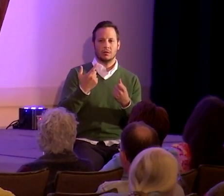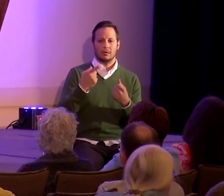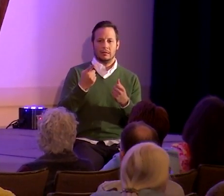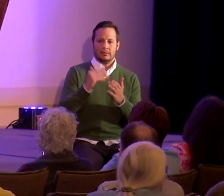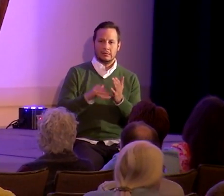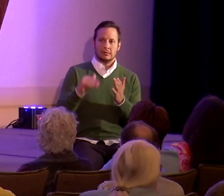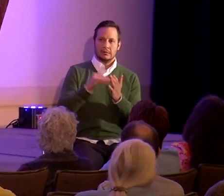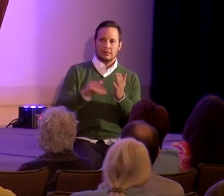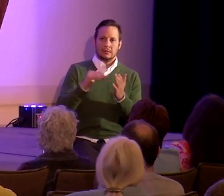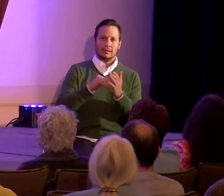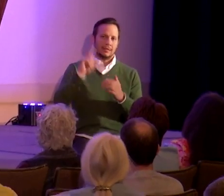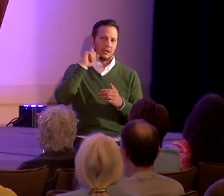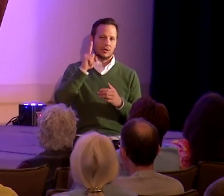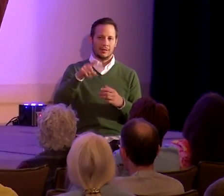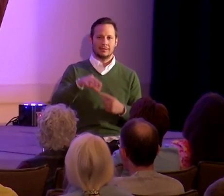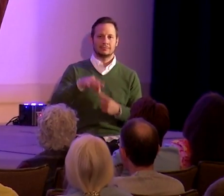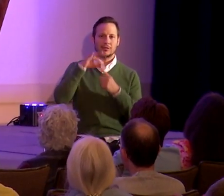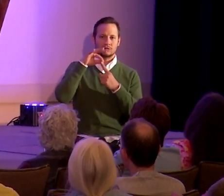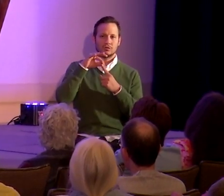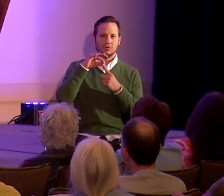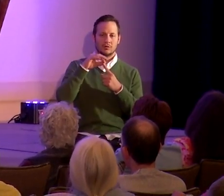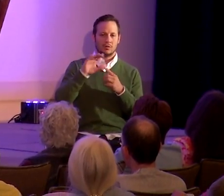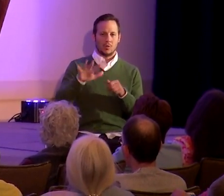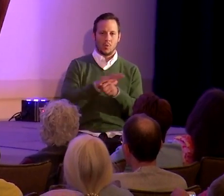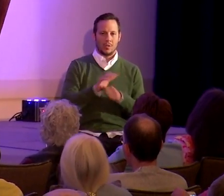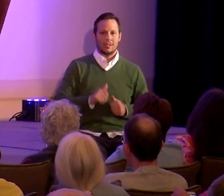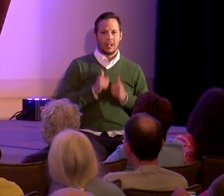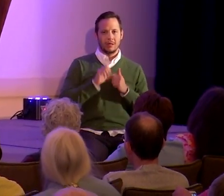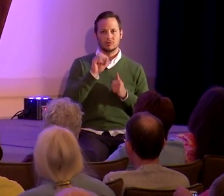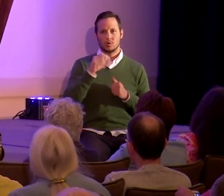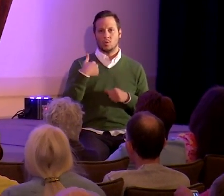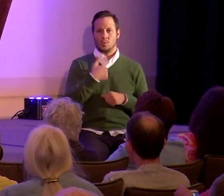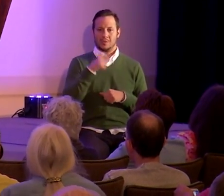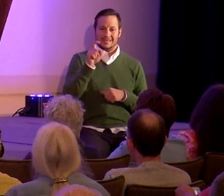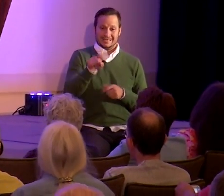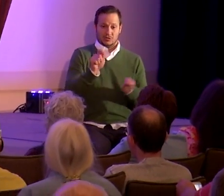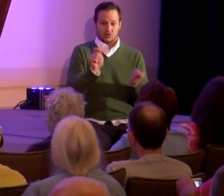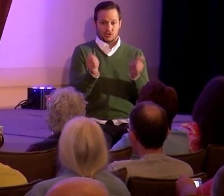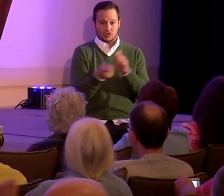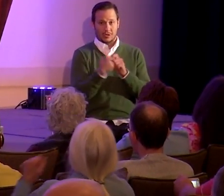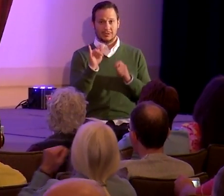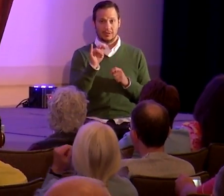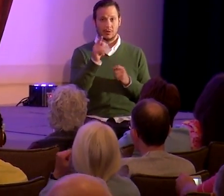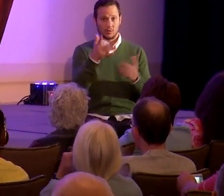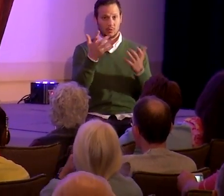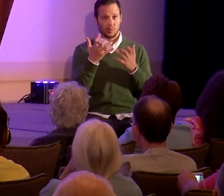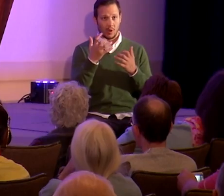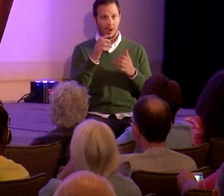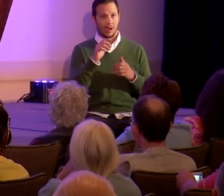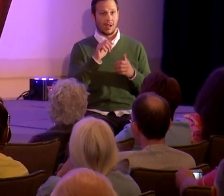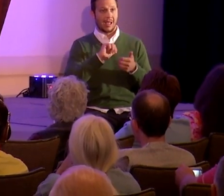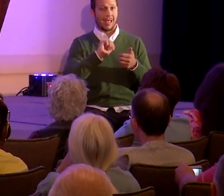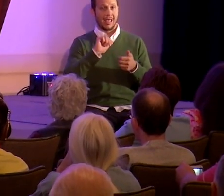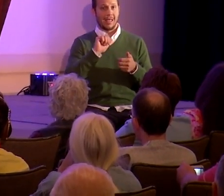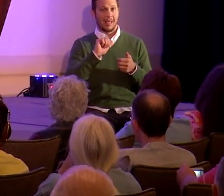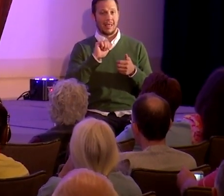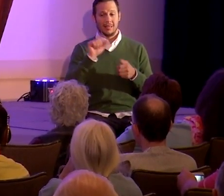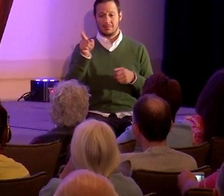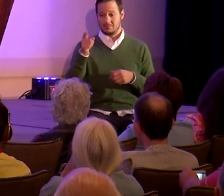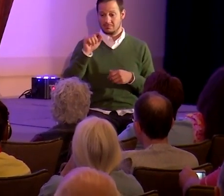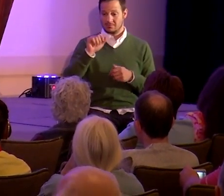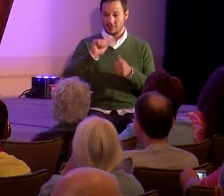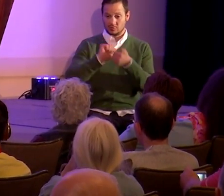I mean, they've been conditioned to do that. So we need to change that if you want athletes to be role models. Well, demand that they be role